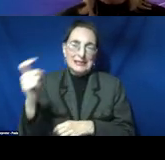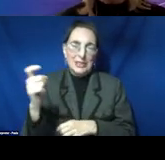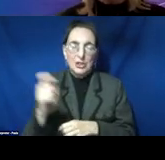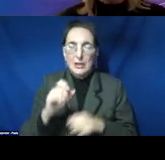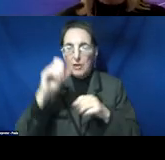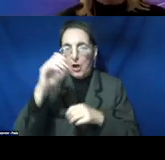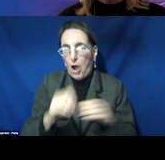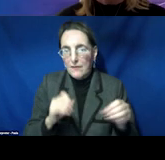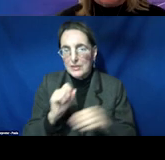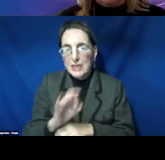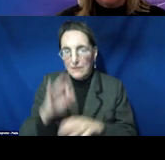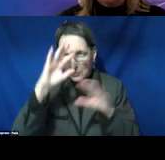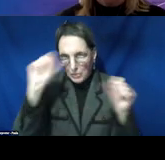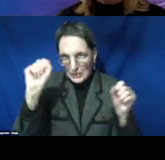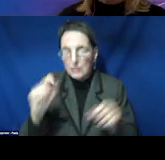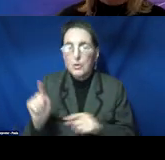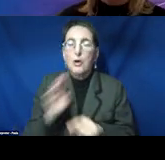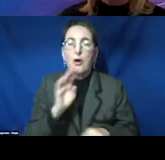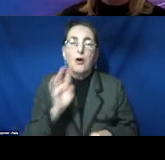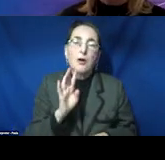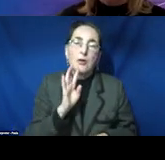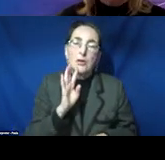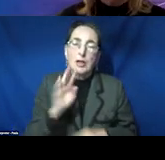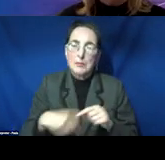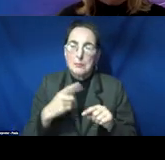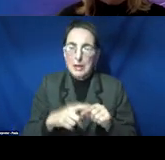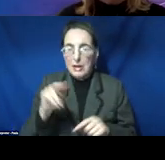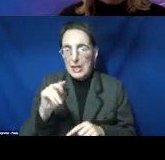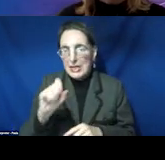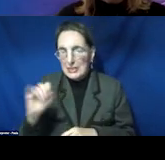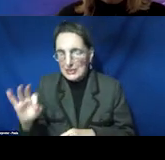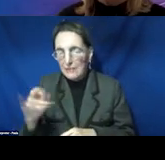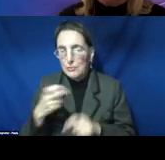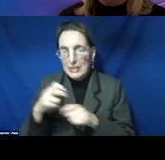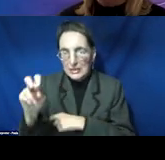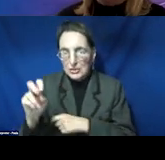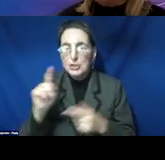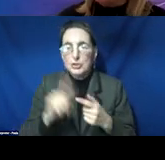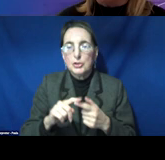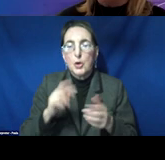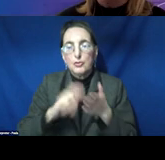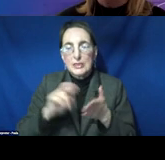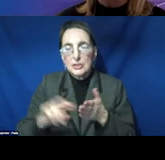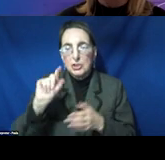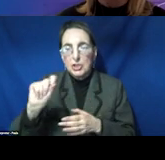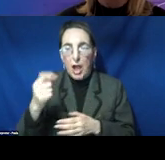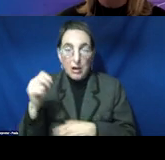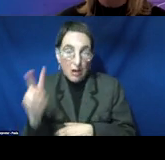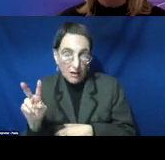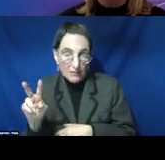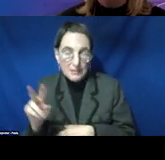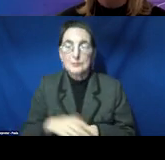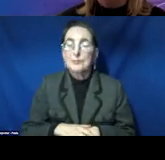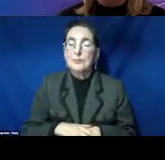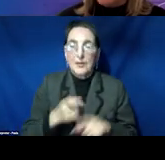talking about NSF's transition to research.gov, as well as some resources that will help